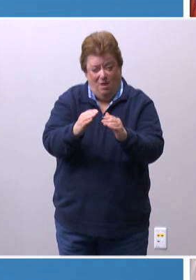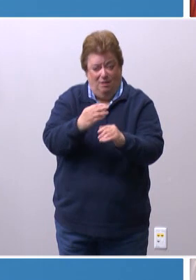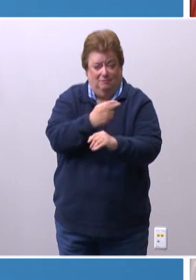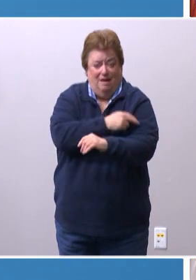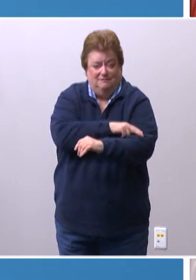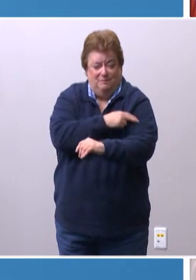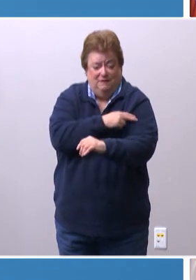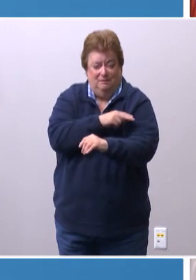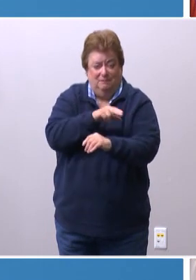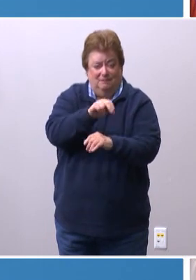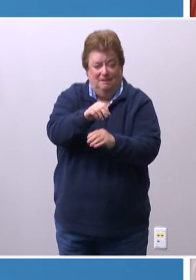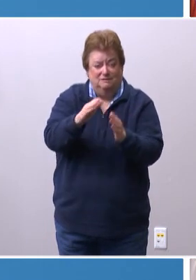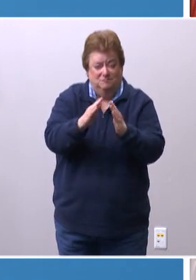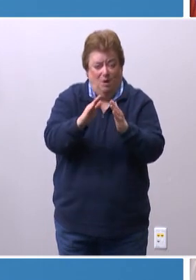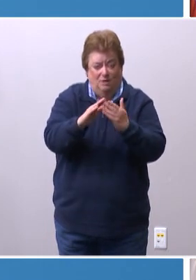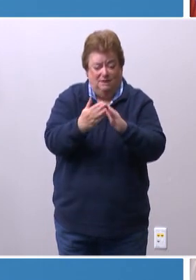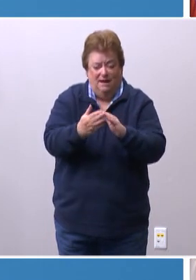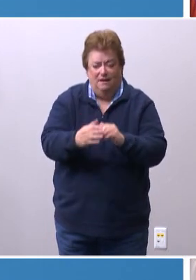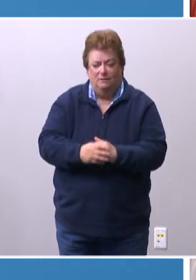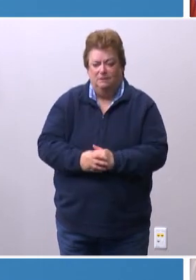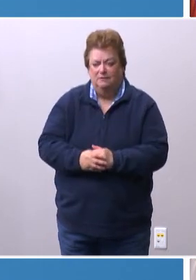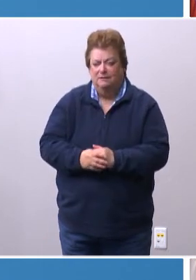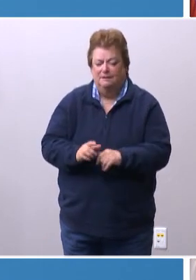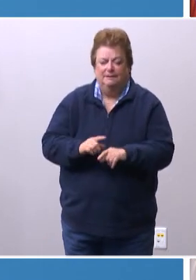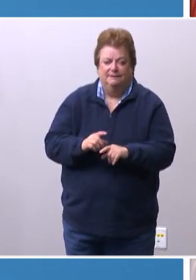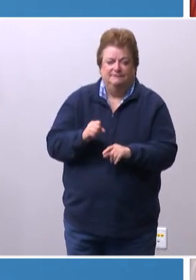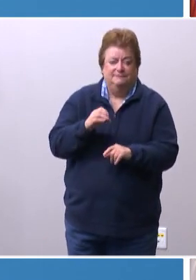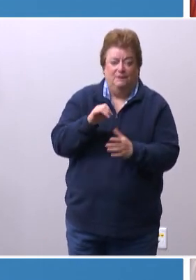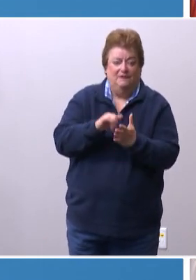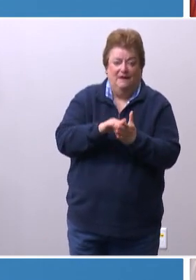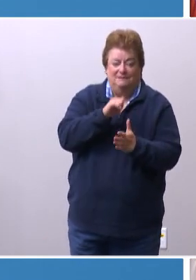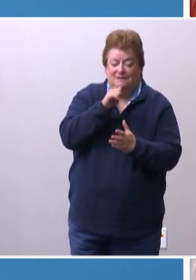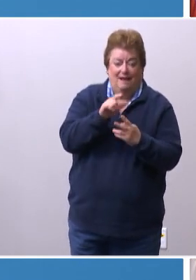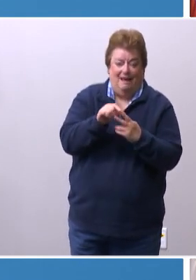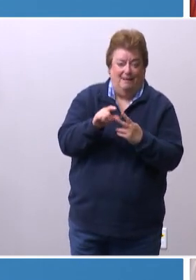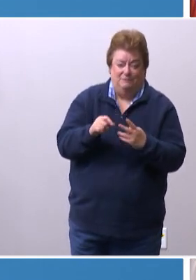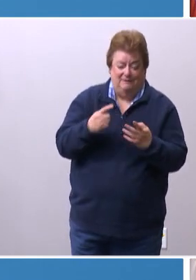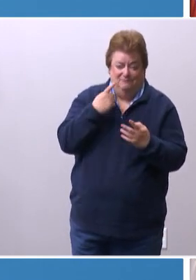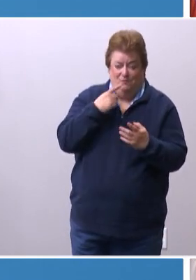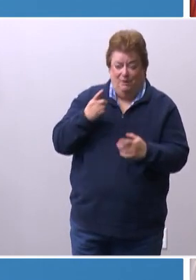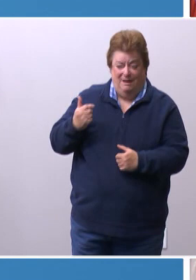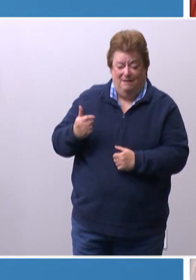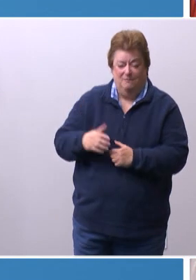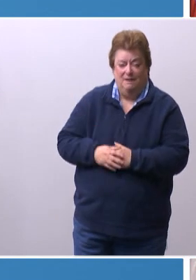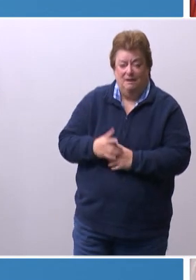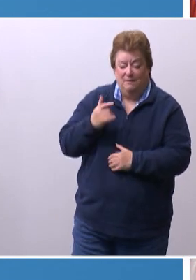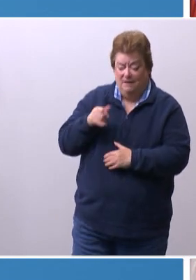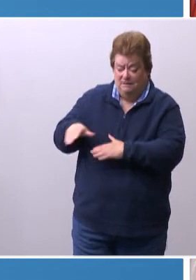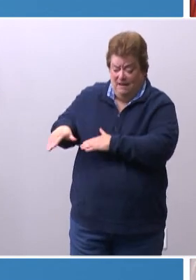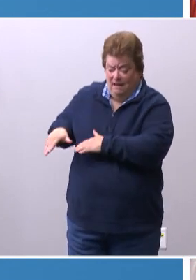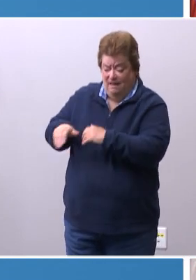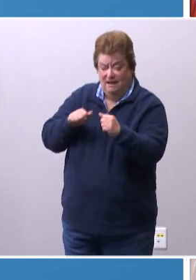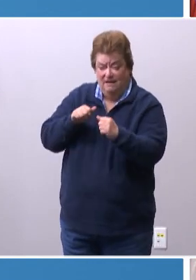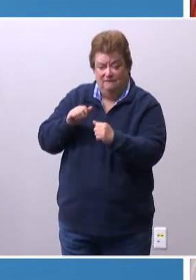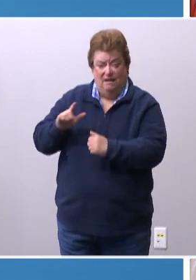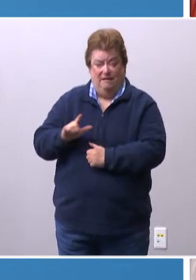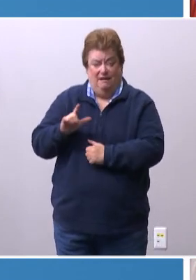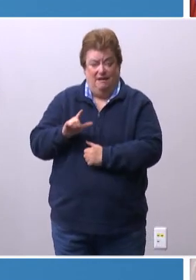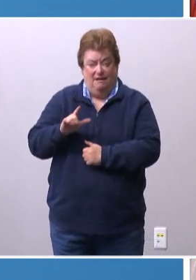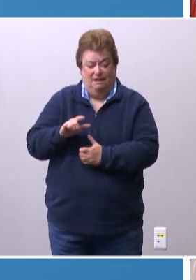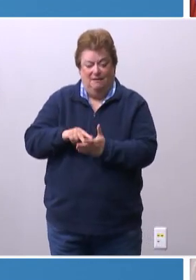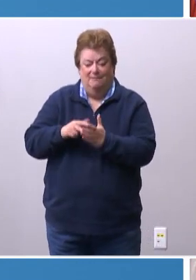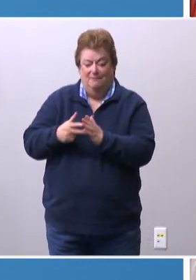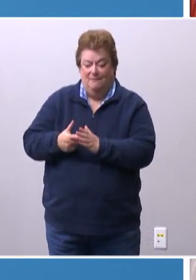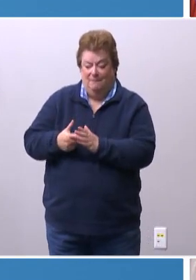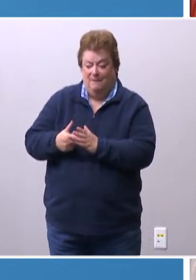community. However, that wasn't really an option on the table because if he left town, that would have left